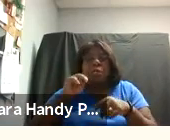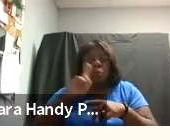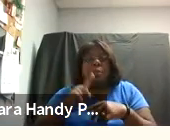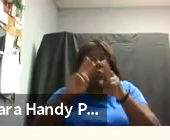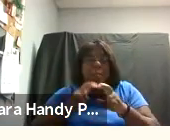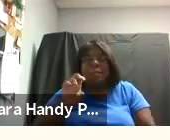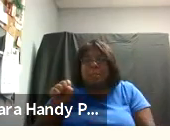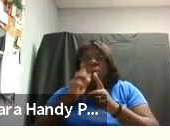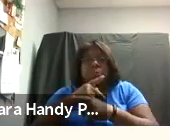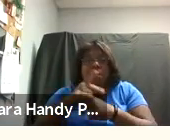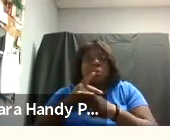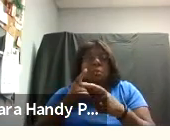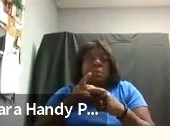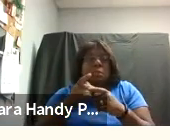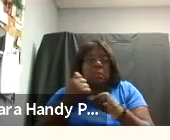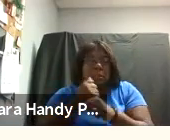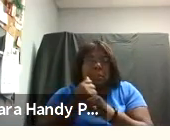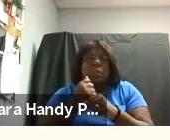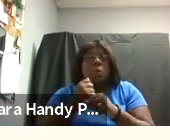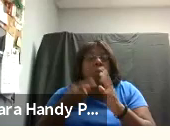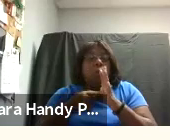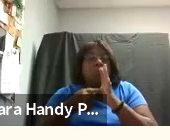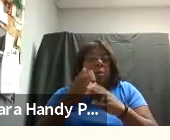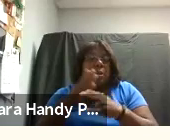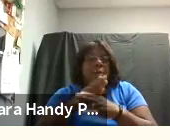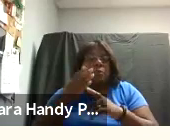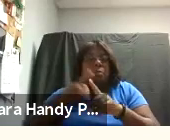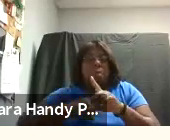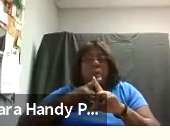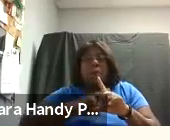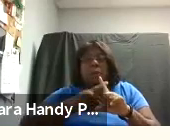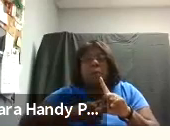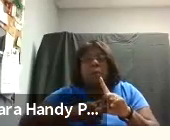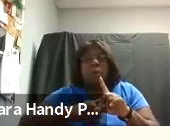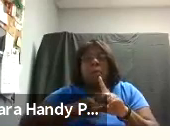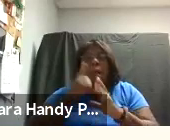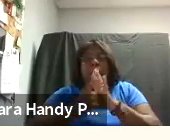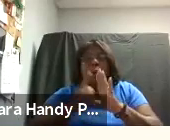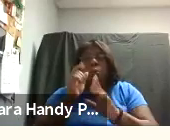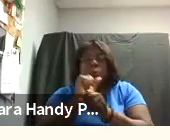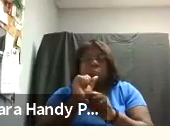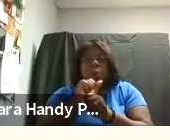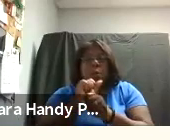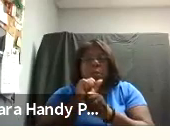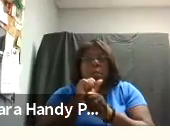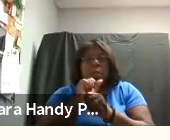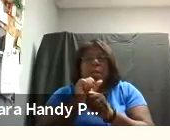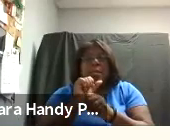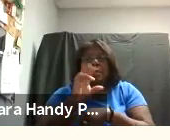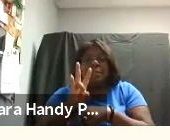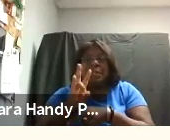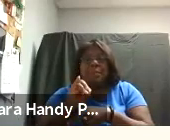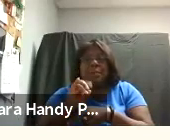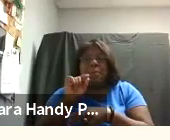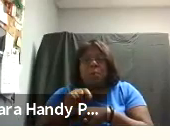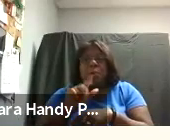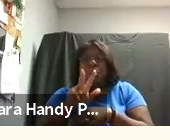production statistics, we're showing an average monthly hours worked of 78.3